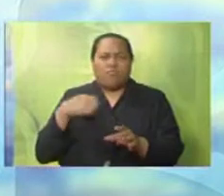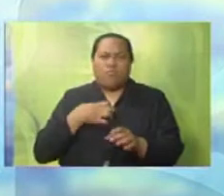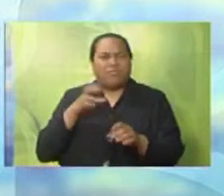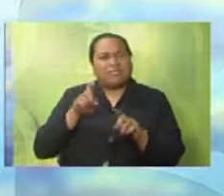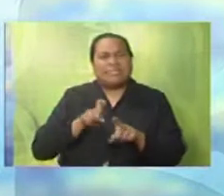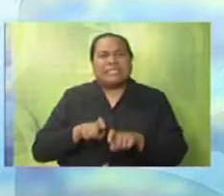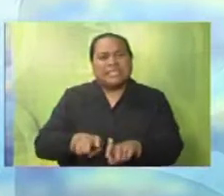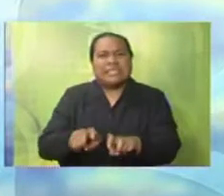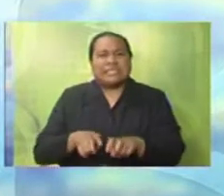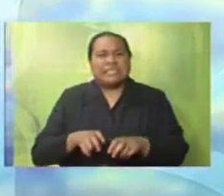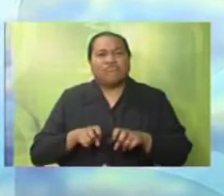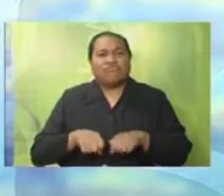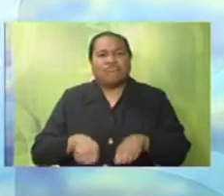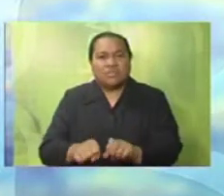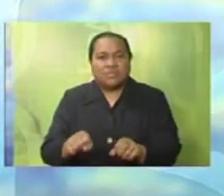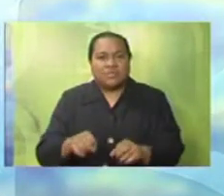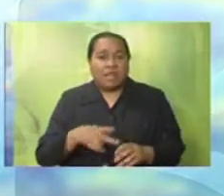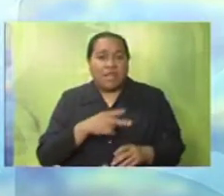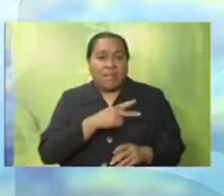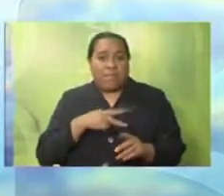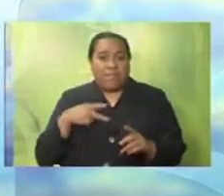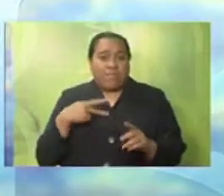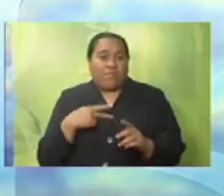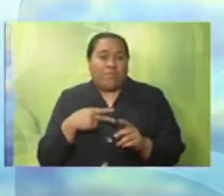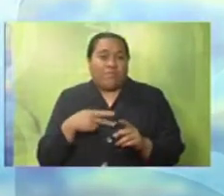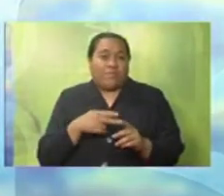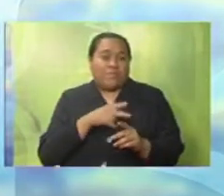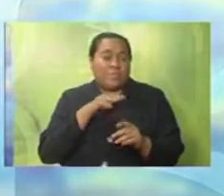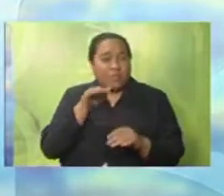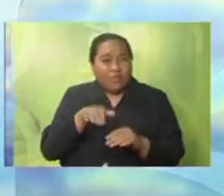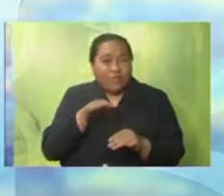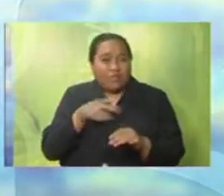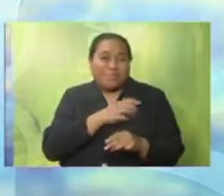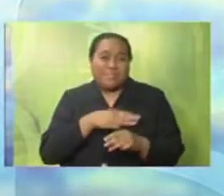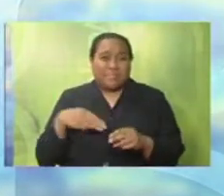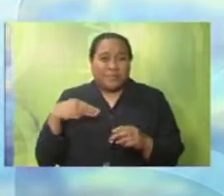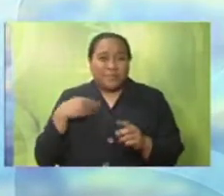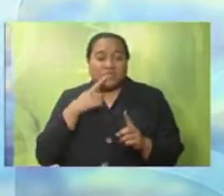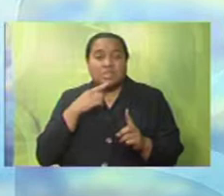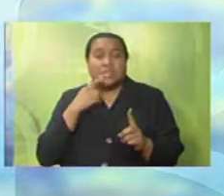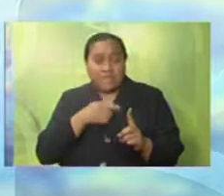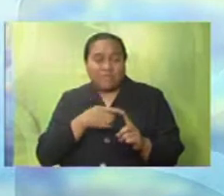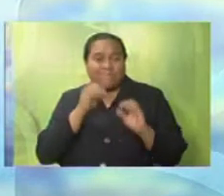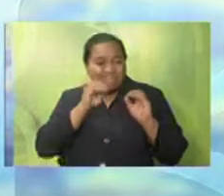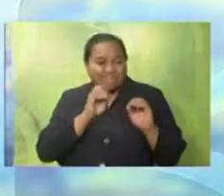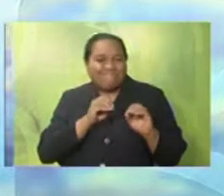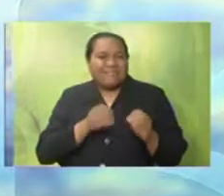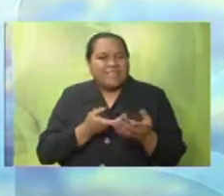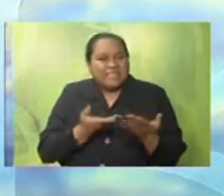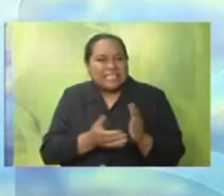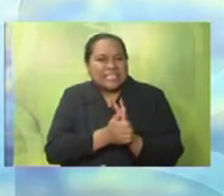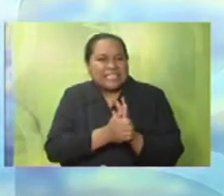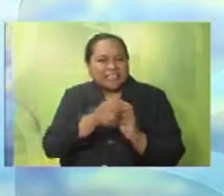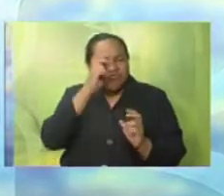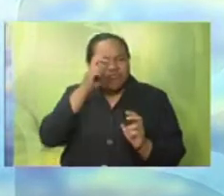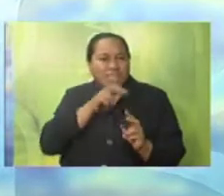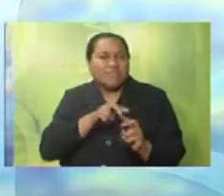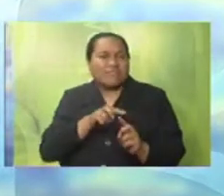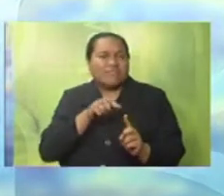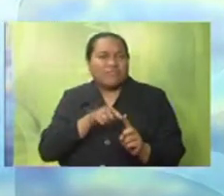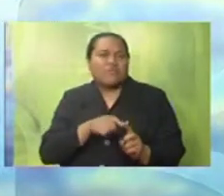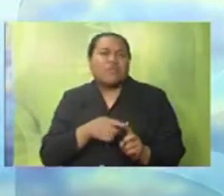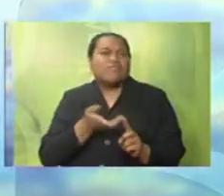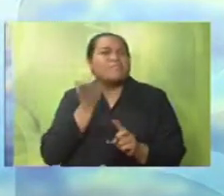of Social Welfare and Poverty Alleviation believes beggars will quit their day job when they are equipped with proper job skills. Minister Dr.